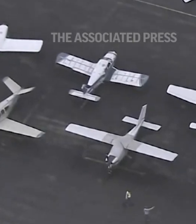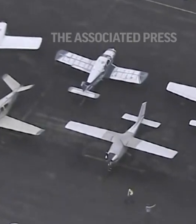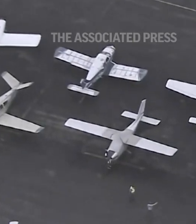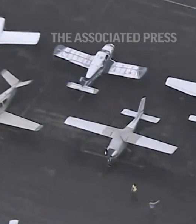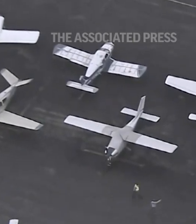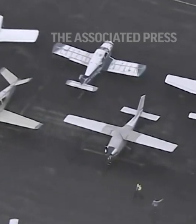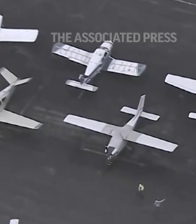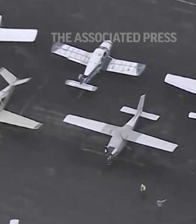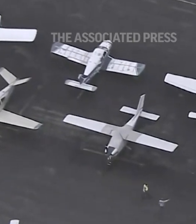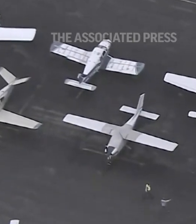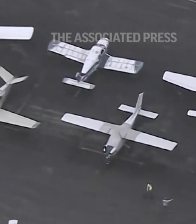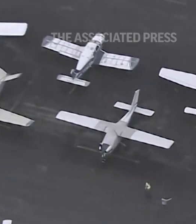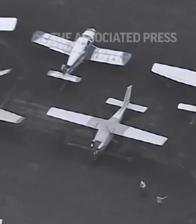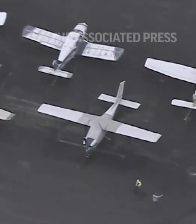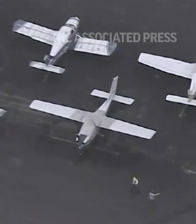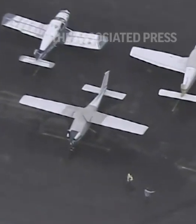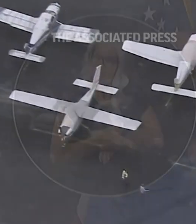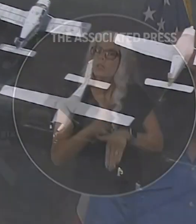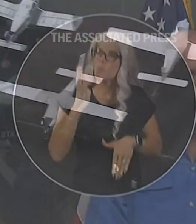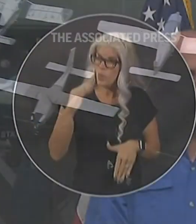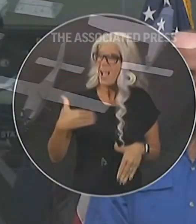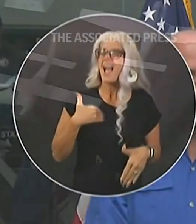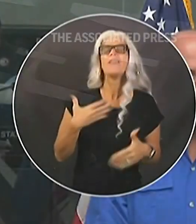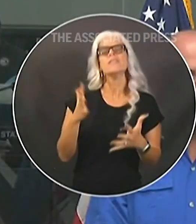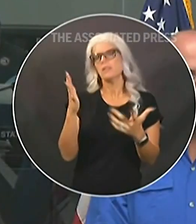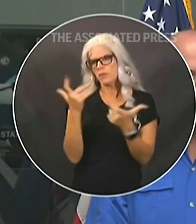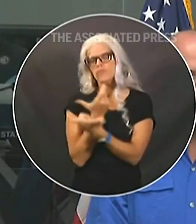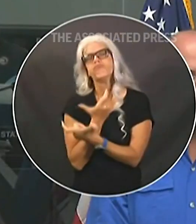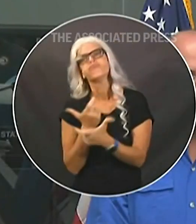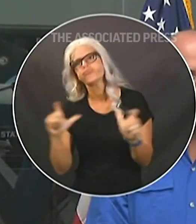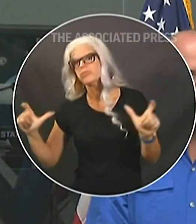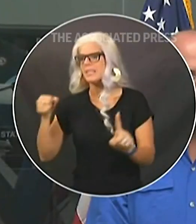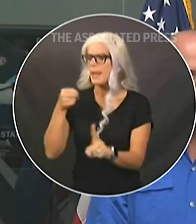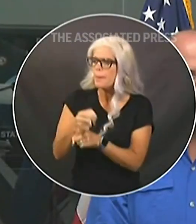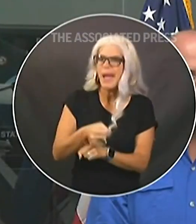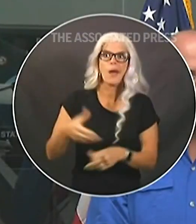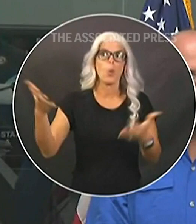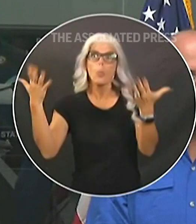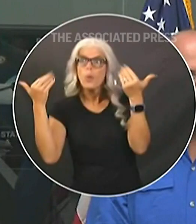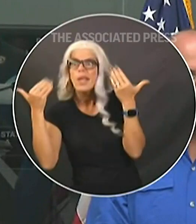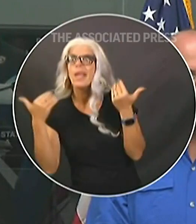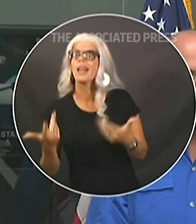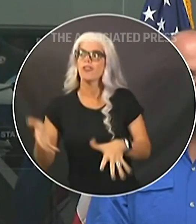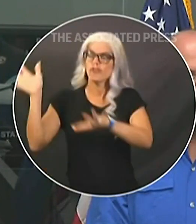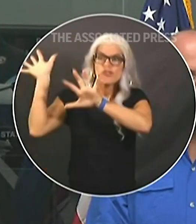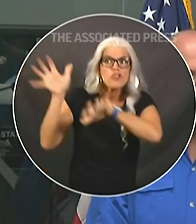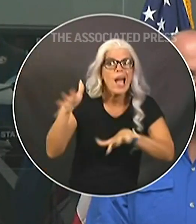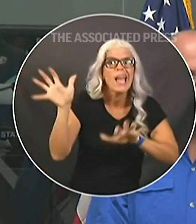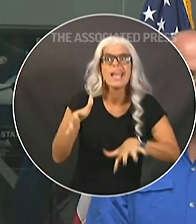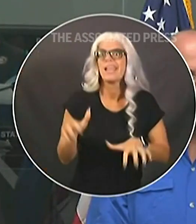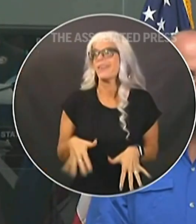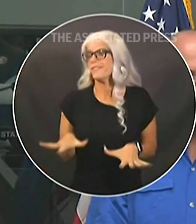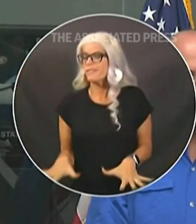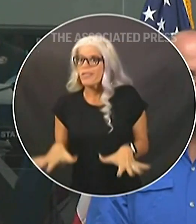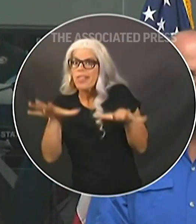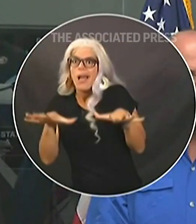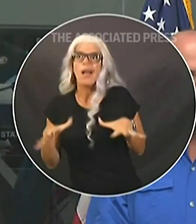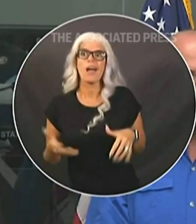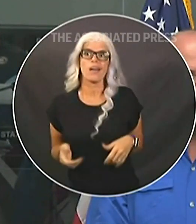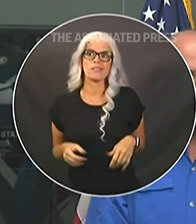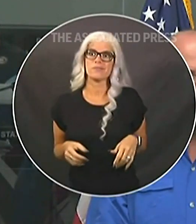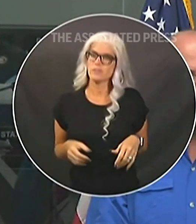it is going to have major, major impacts in terms of wind, in terms of rain, in terms of flooding. So this is going to be a